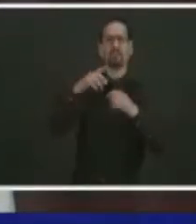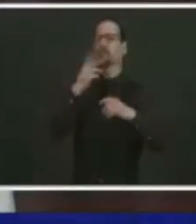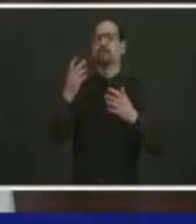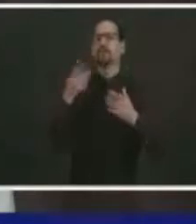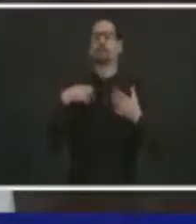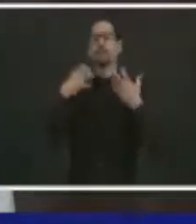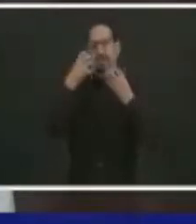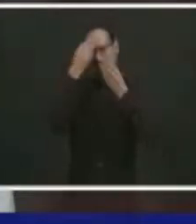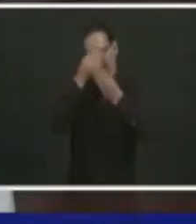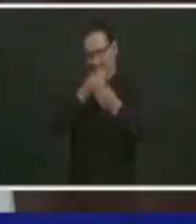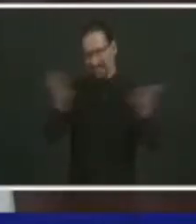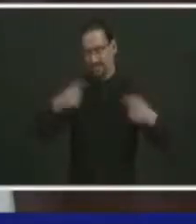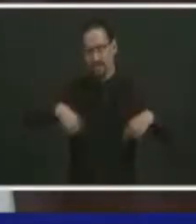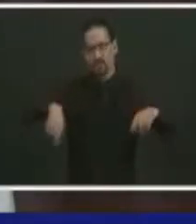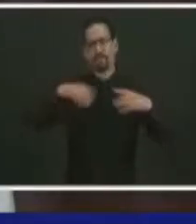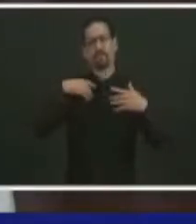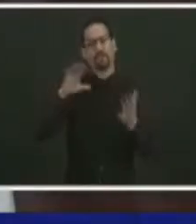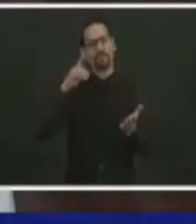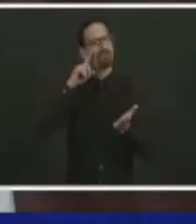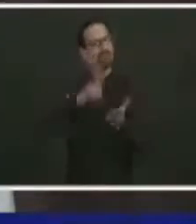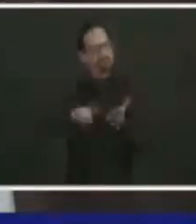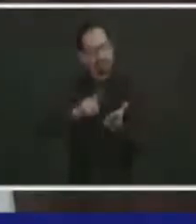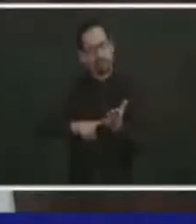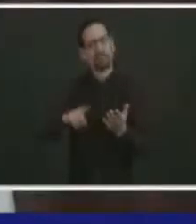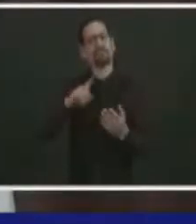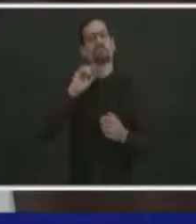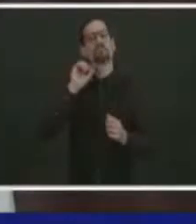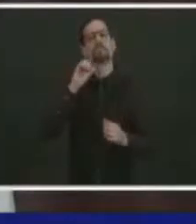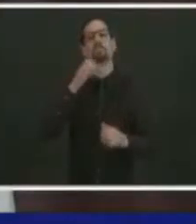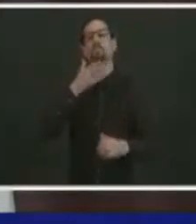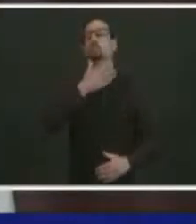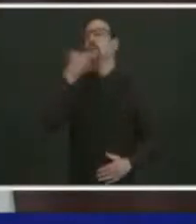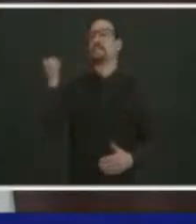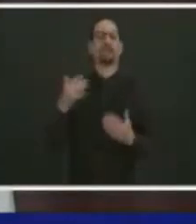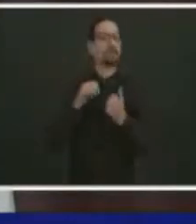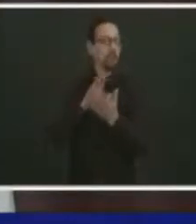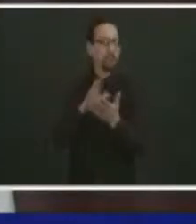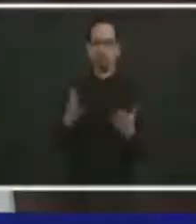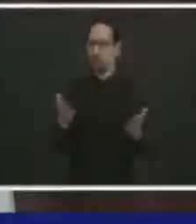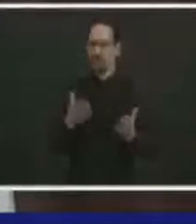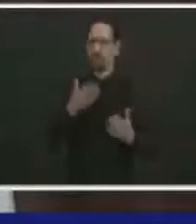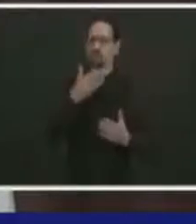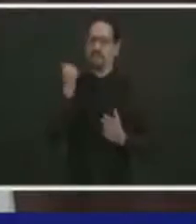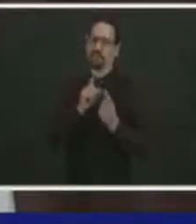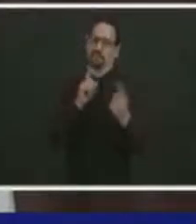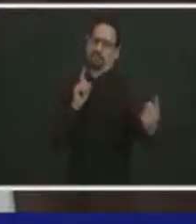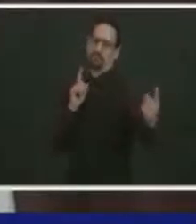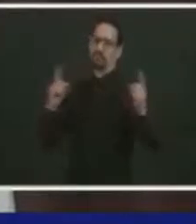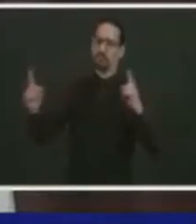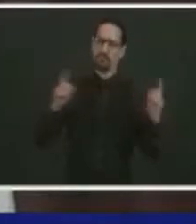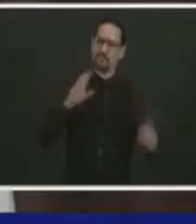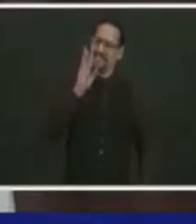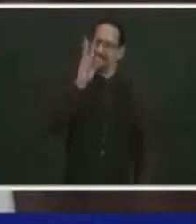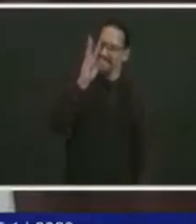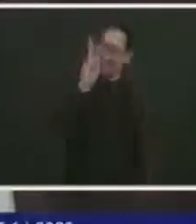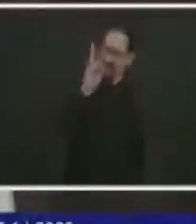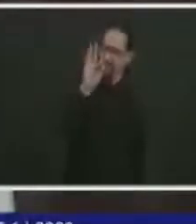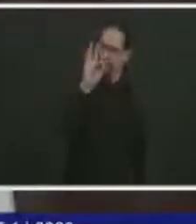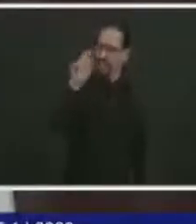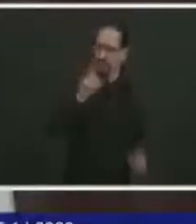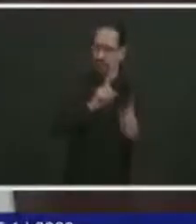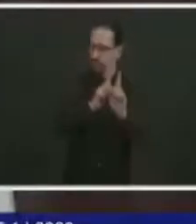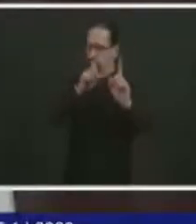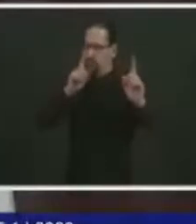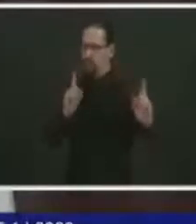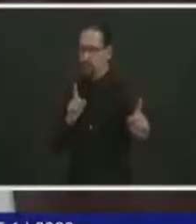tell you what we think are the best practices for keeping Rhode Islanders healthy and safe. And then